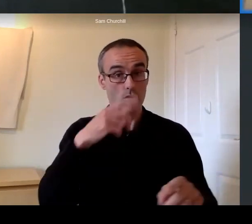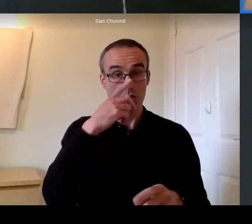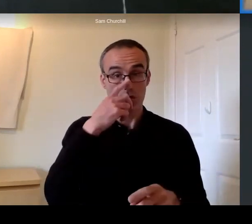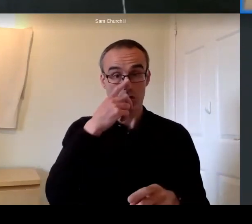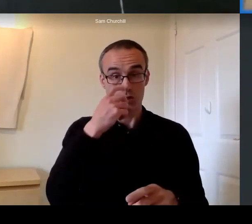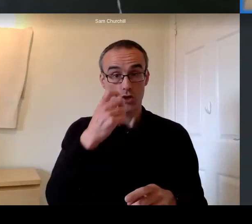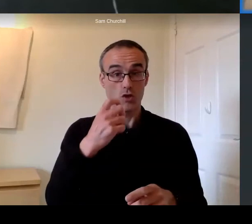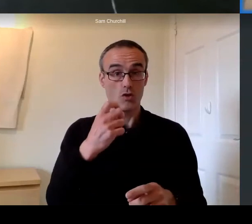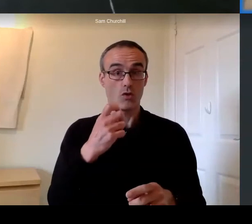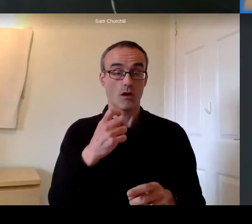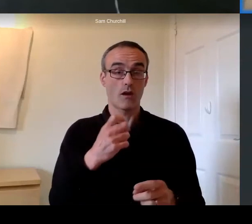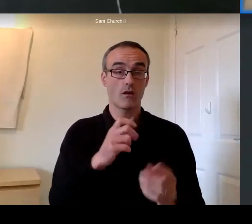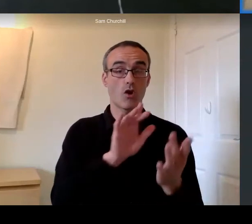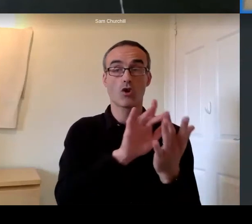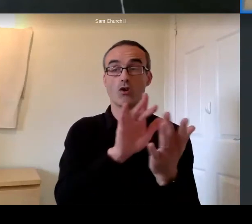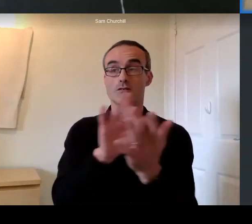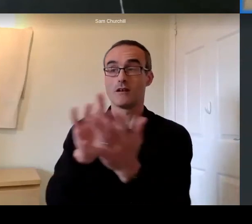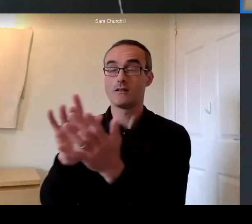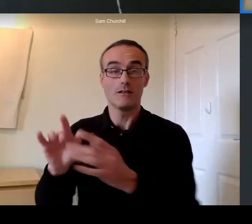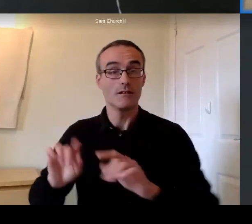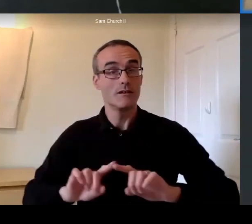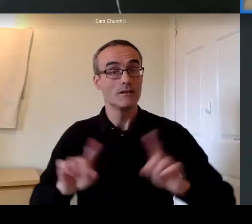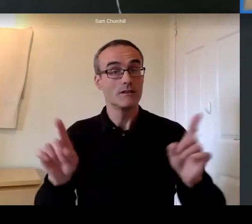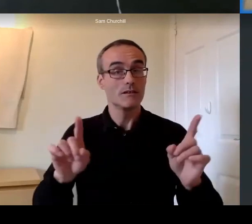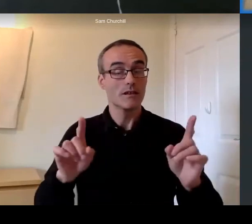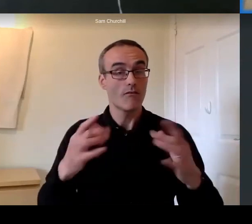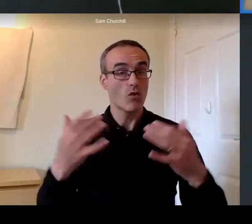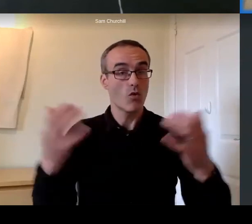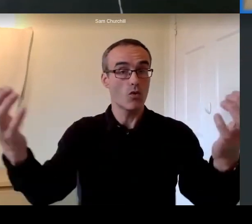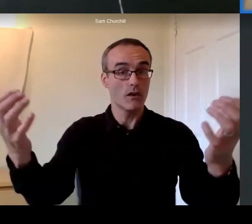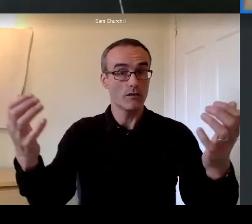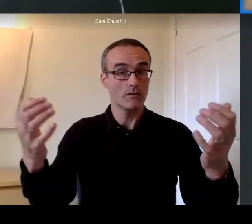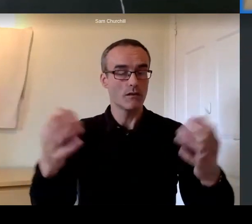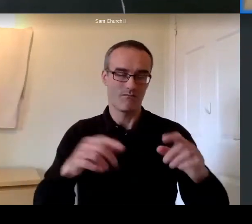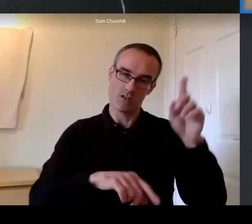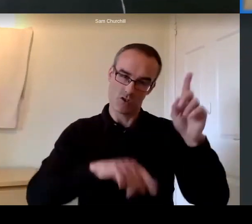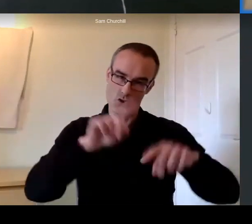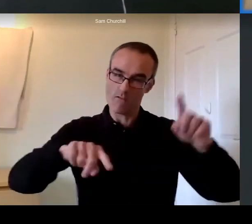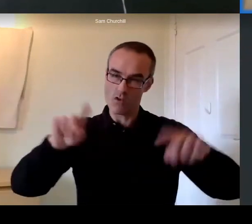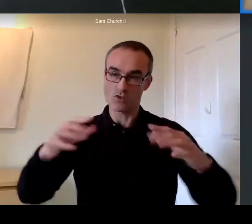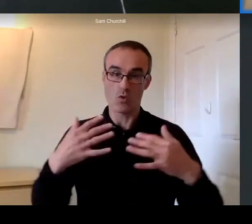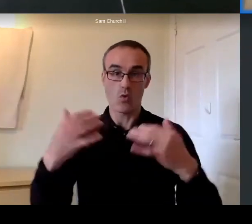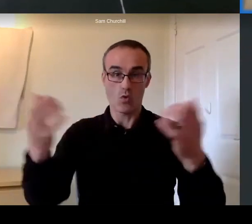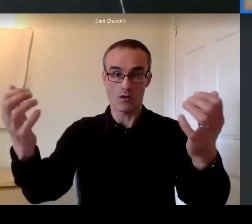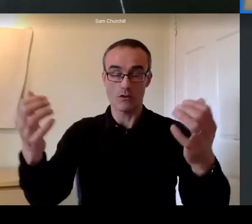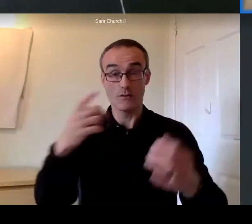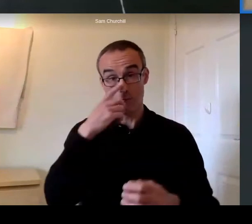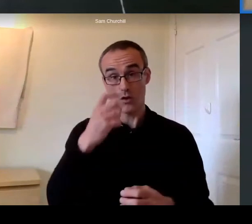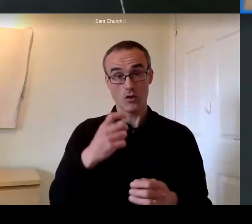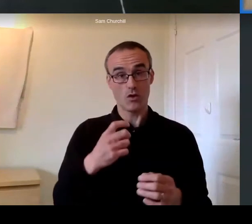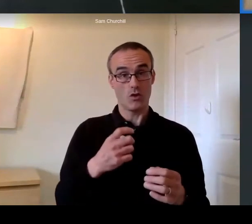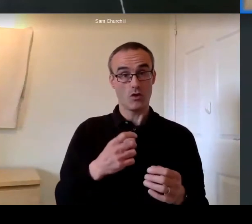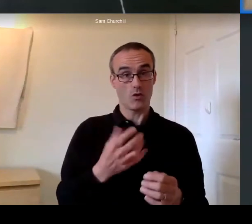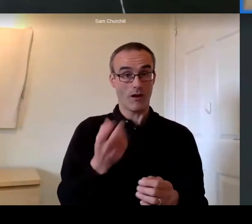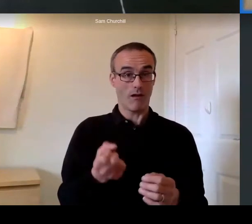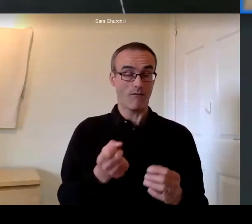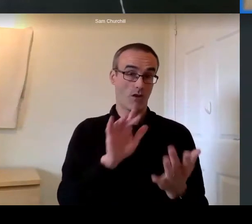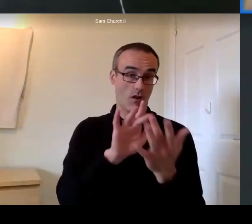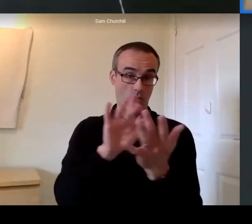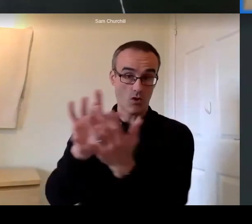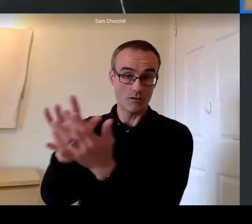very, very diverse audience of people from within our sector and within this sphere that you probably wouldn't necessarily be able to reach. So,